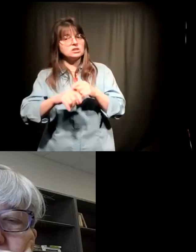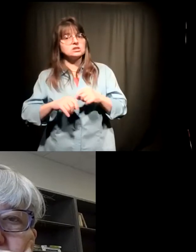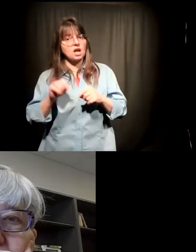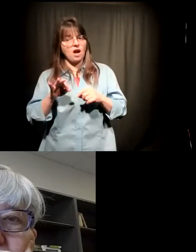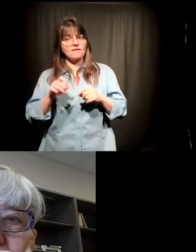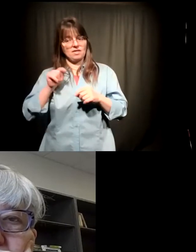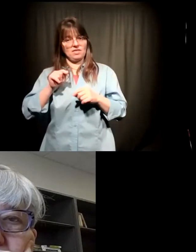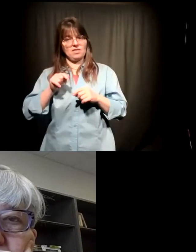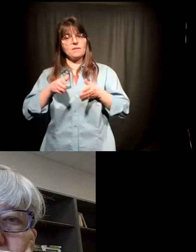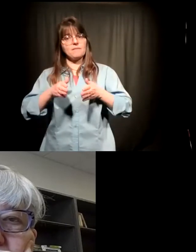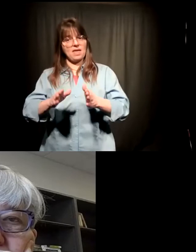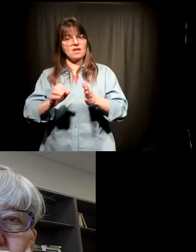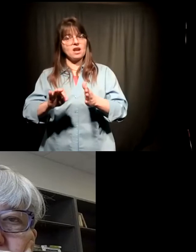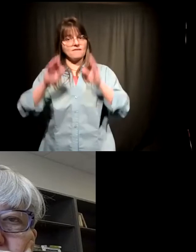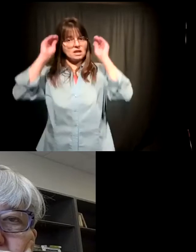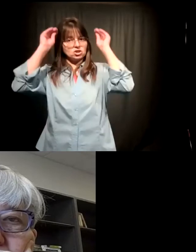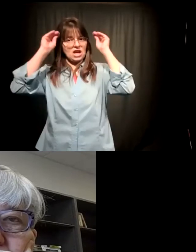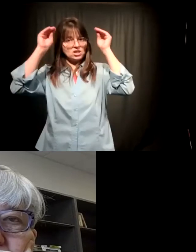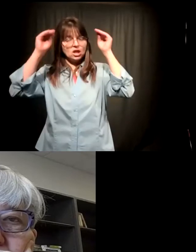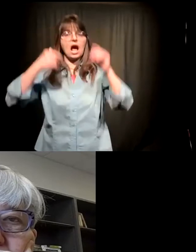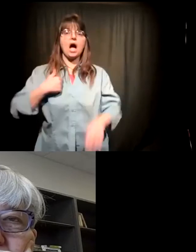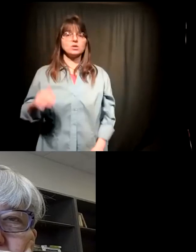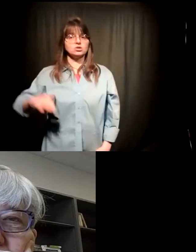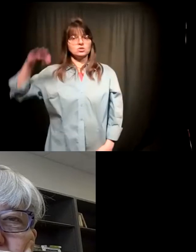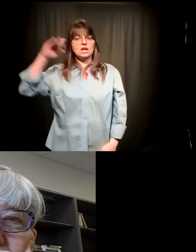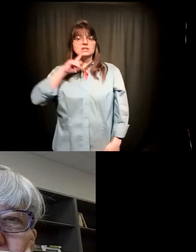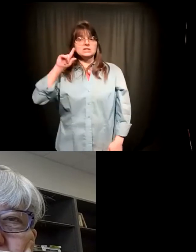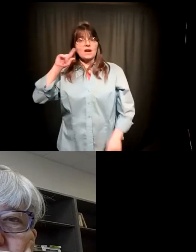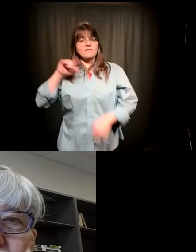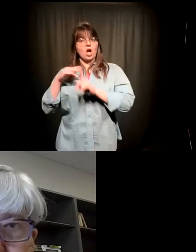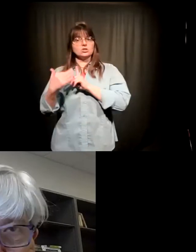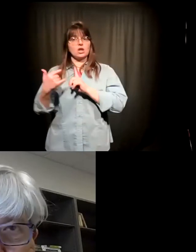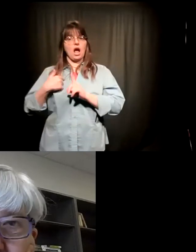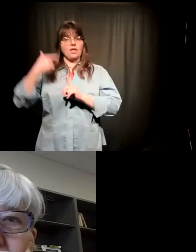terms of biography, it's not long, but it's longer than I thought it would be.